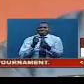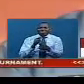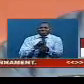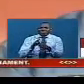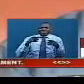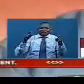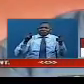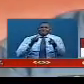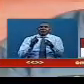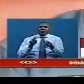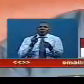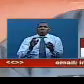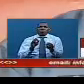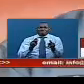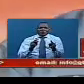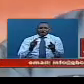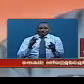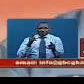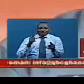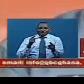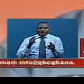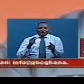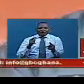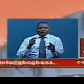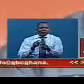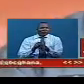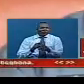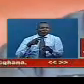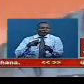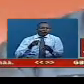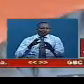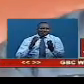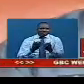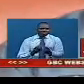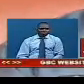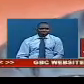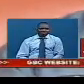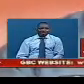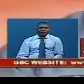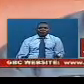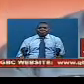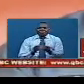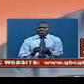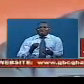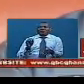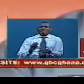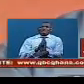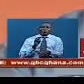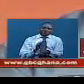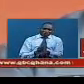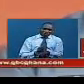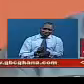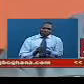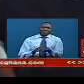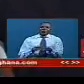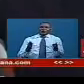advantage of the opportunities associated with our status as an oil-producing country, so that more employment avenues will